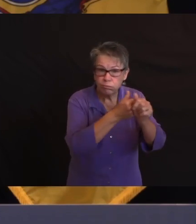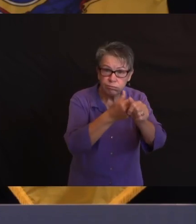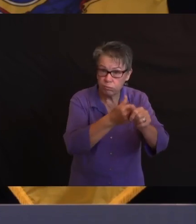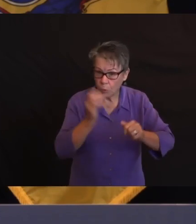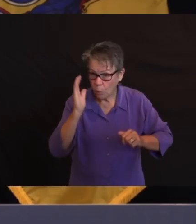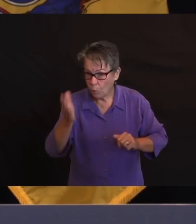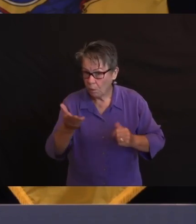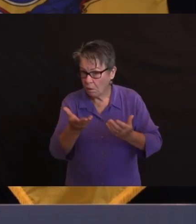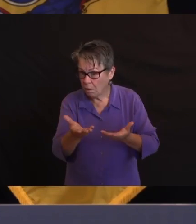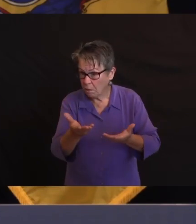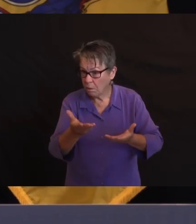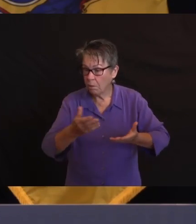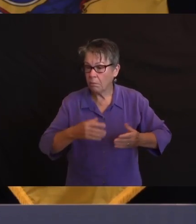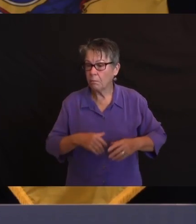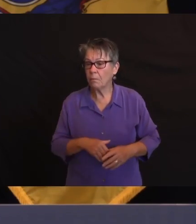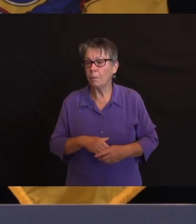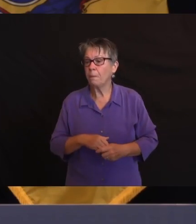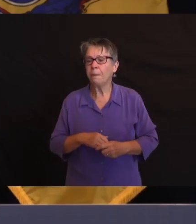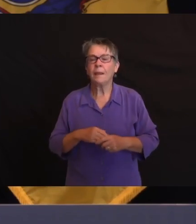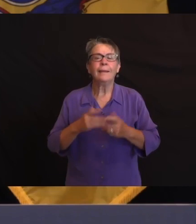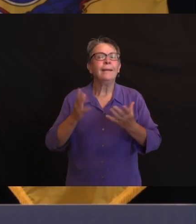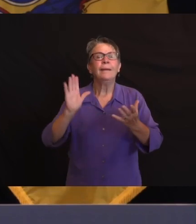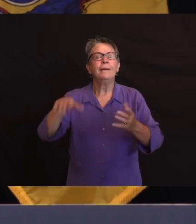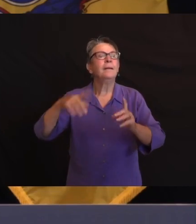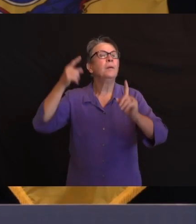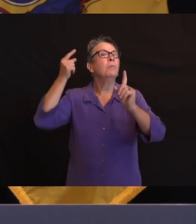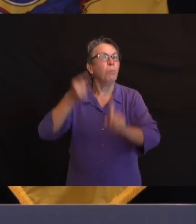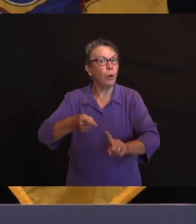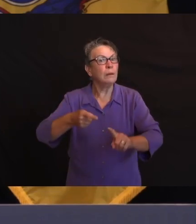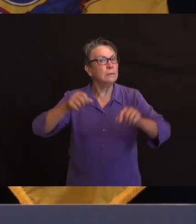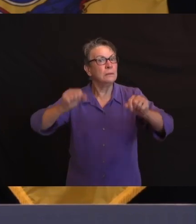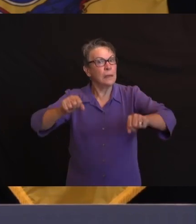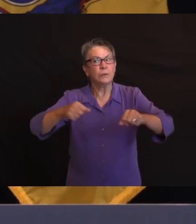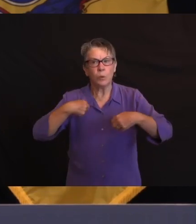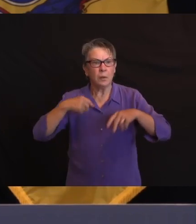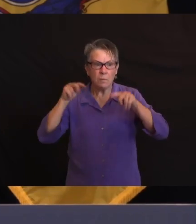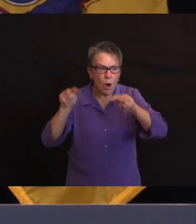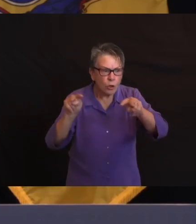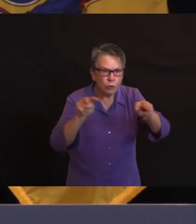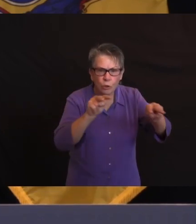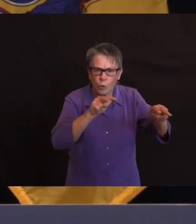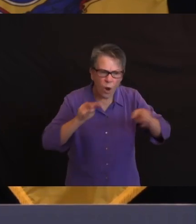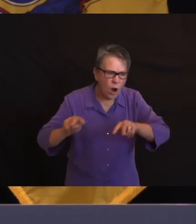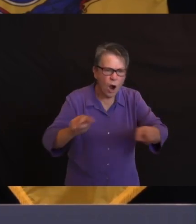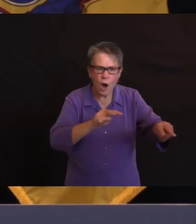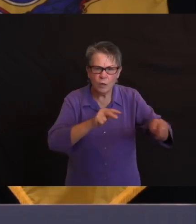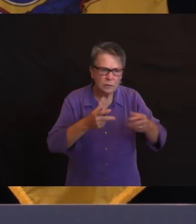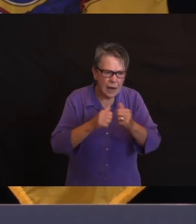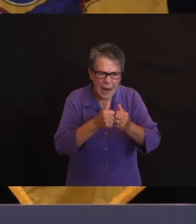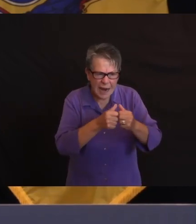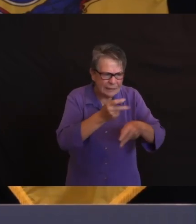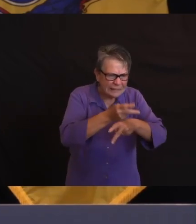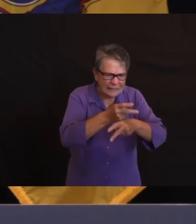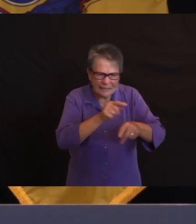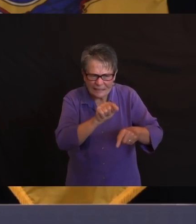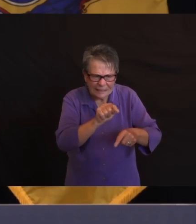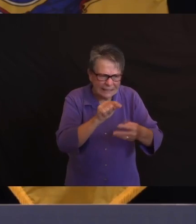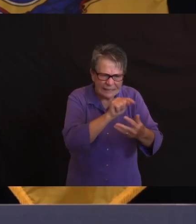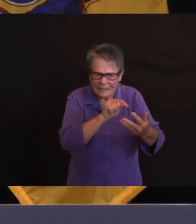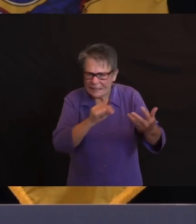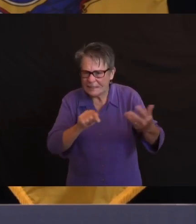it, and we'll continue to monitor it. And you're right about the numbers. It's 25% or 150,